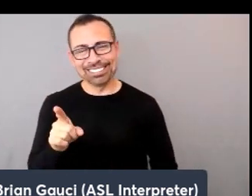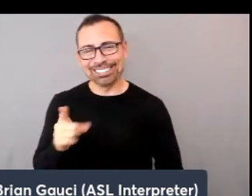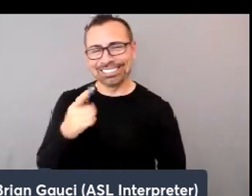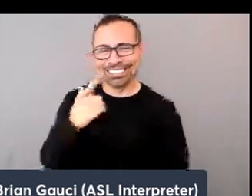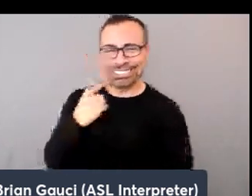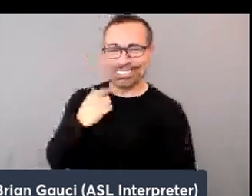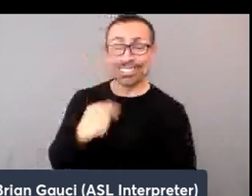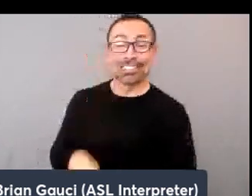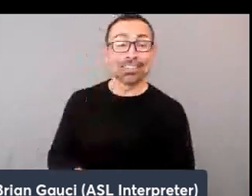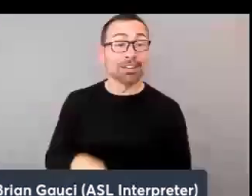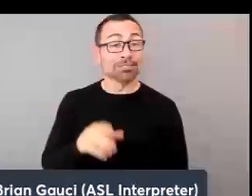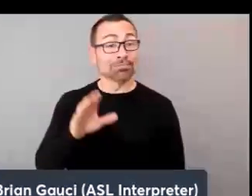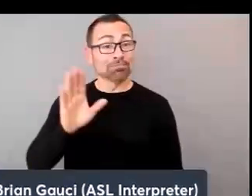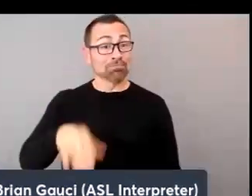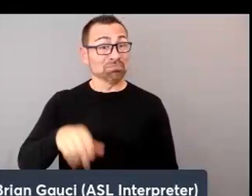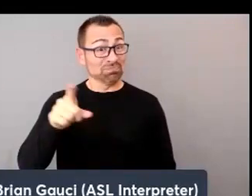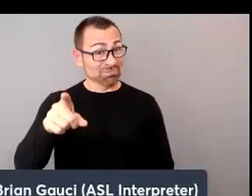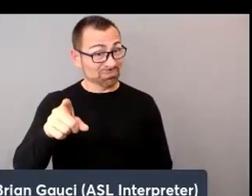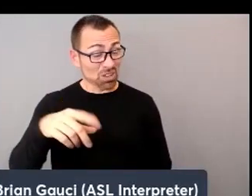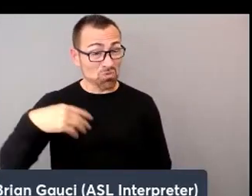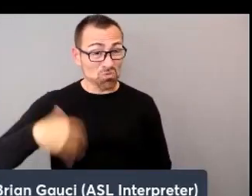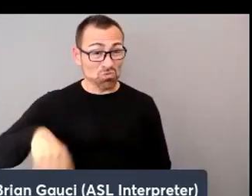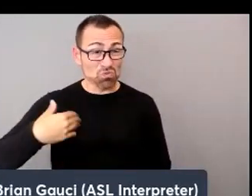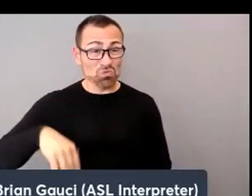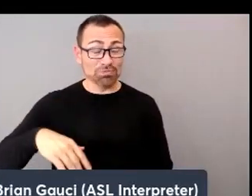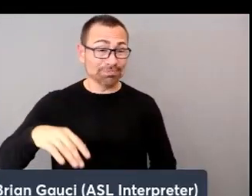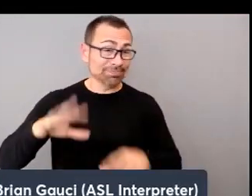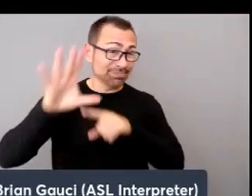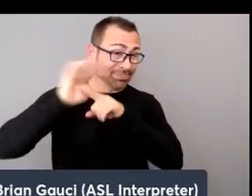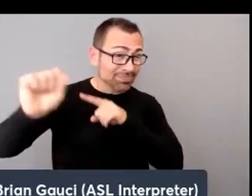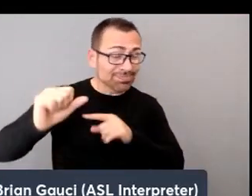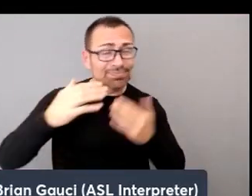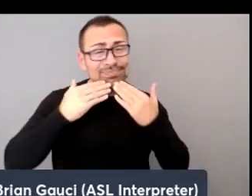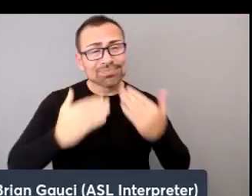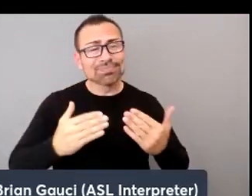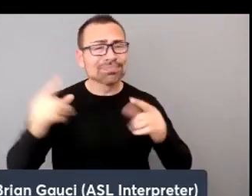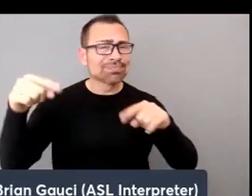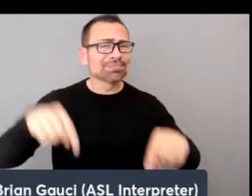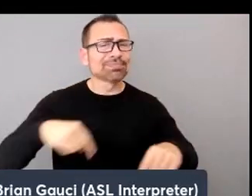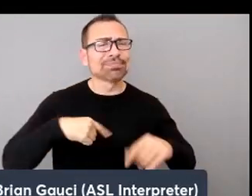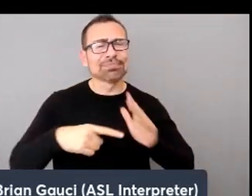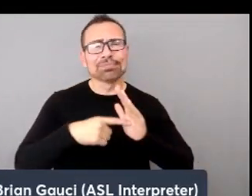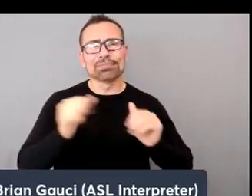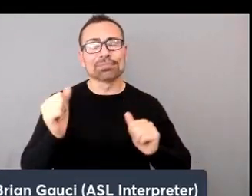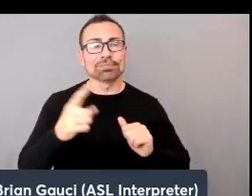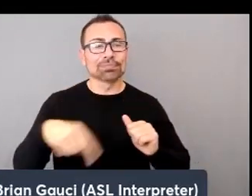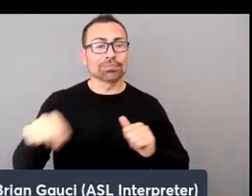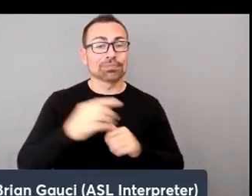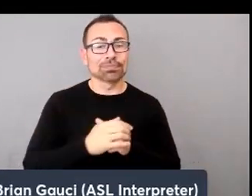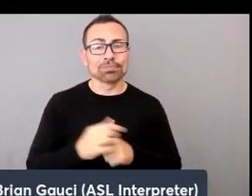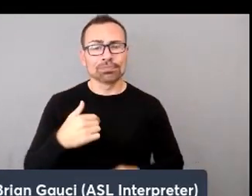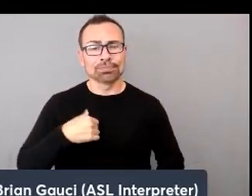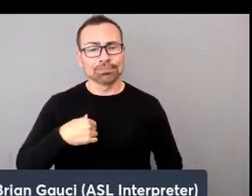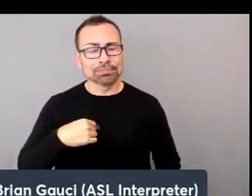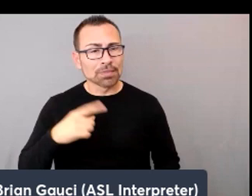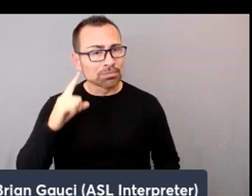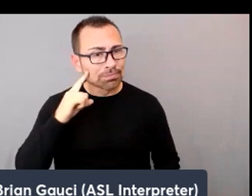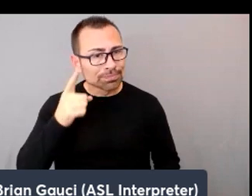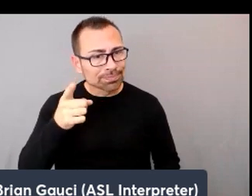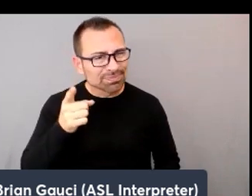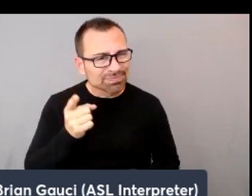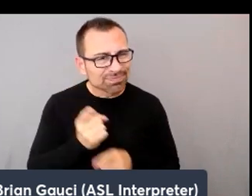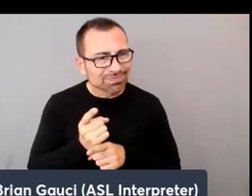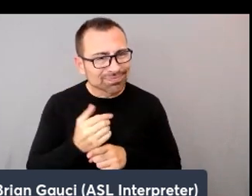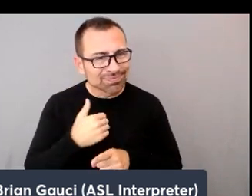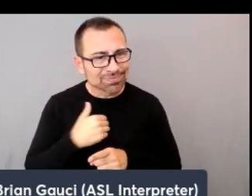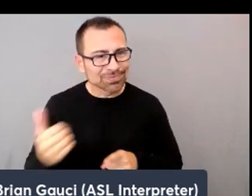That was amazing. Really, thank you for coming on and showing us all of this. I heard you also have an